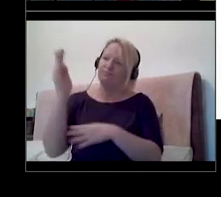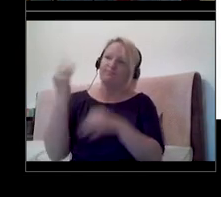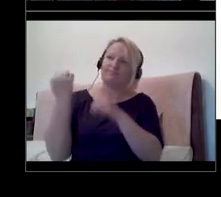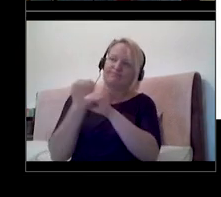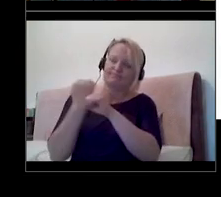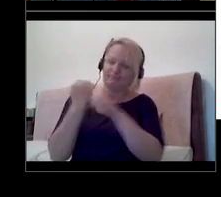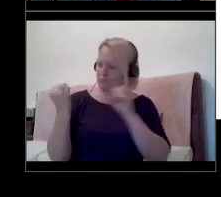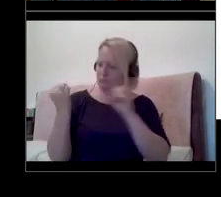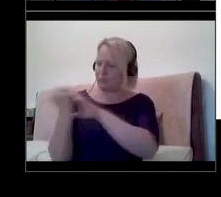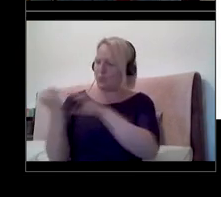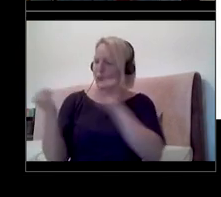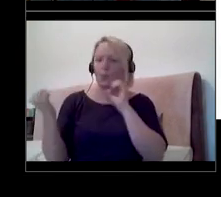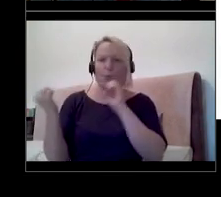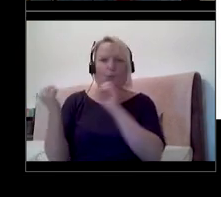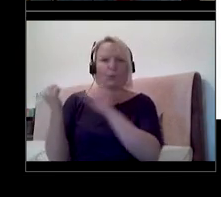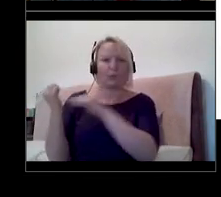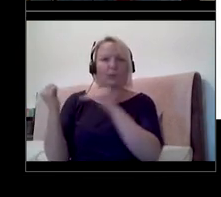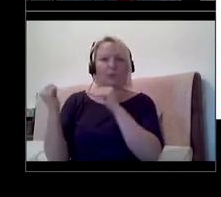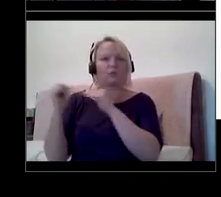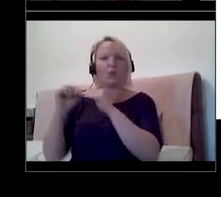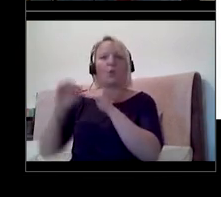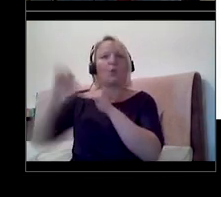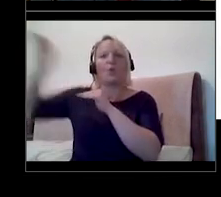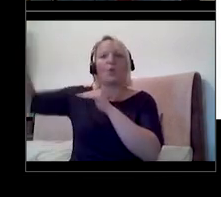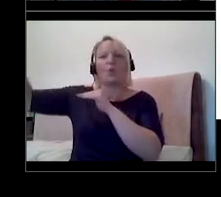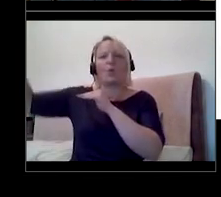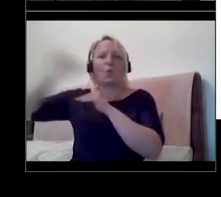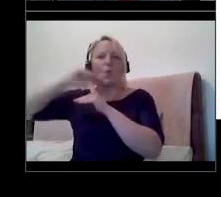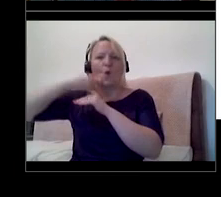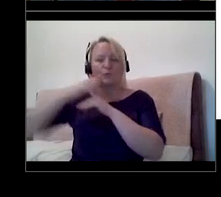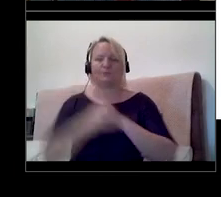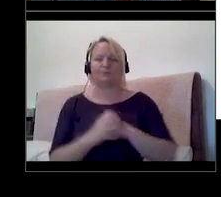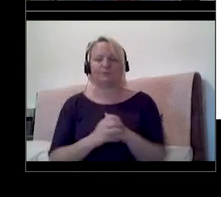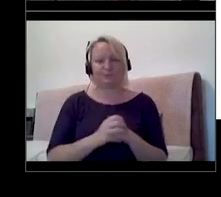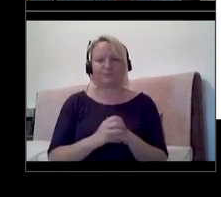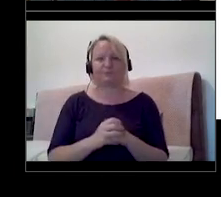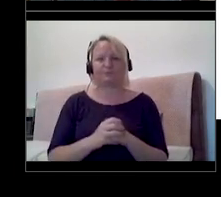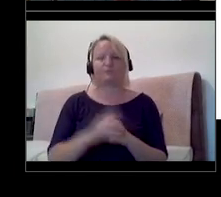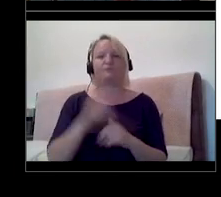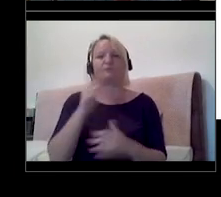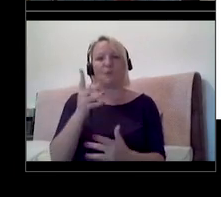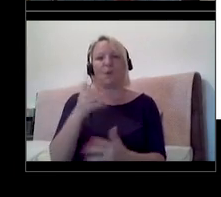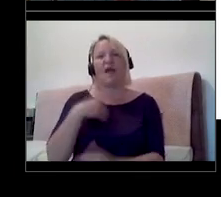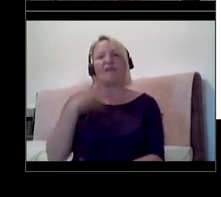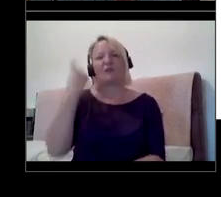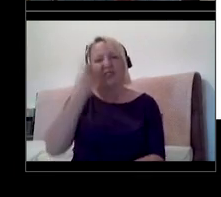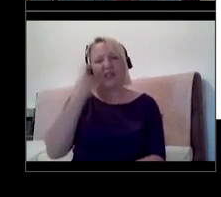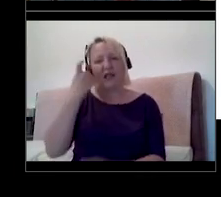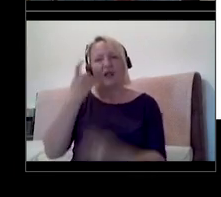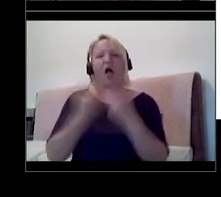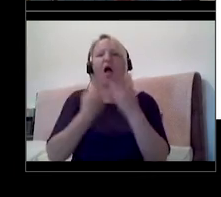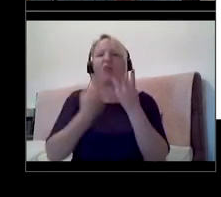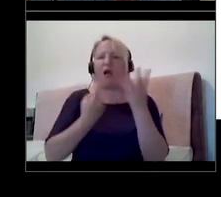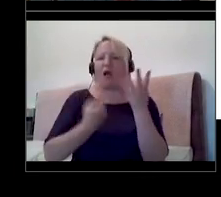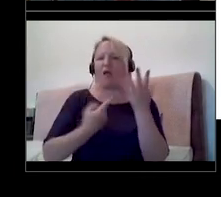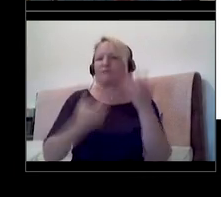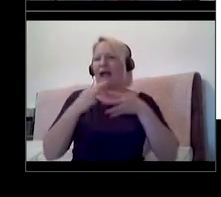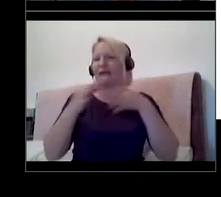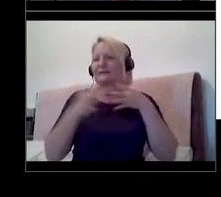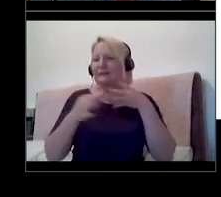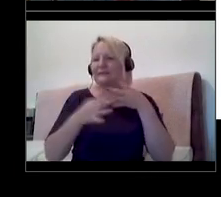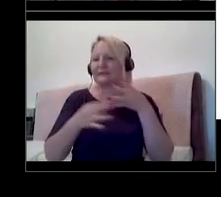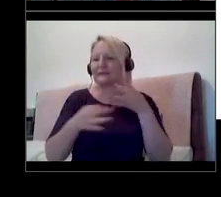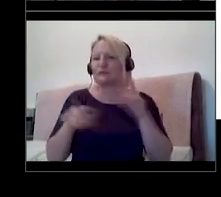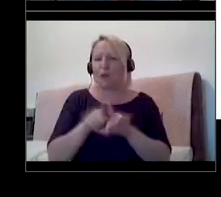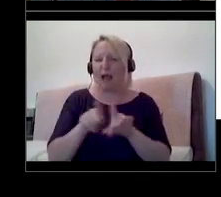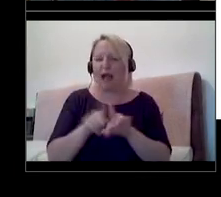reducing the amount of noise that transfers across. Though we do consider other aspects as well, and in certain locations we will